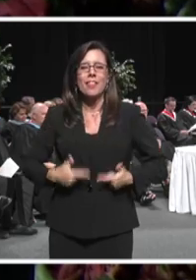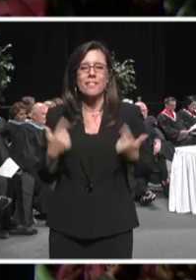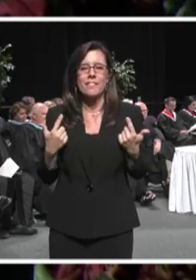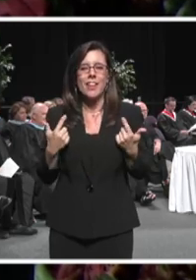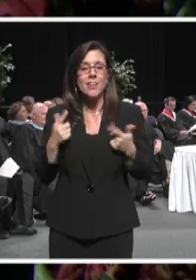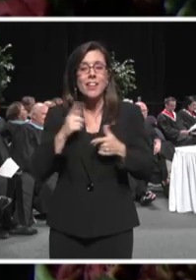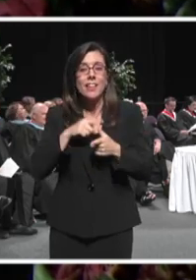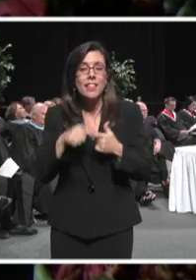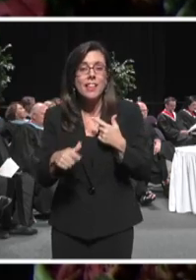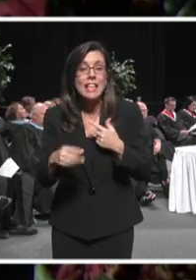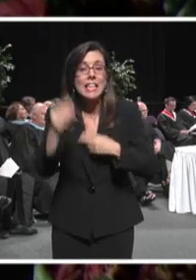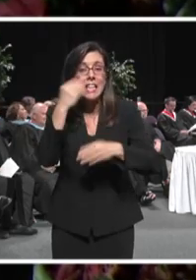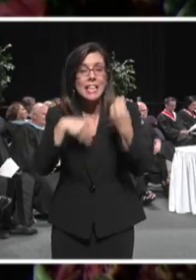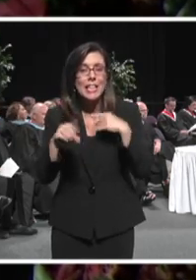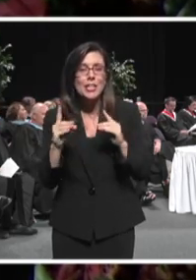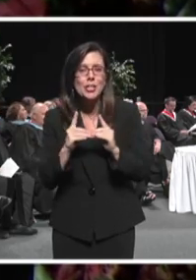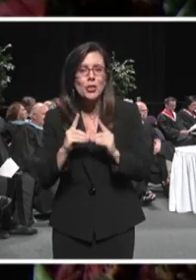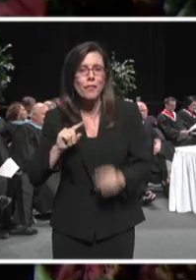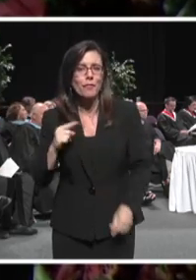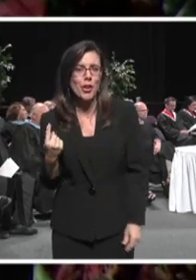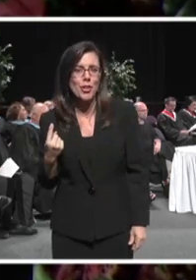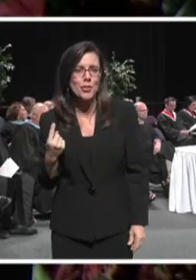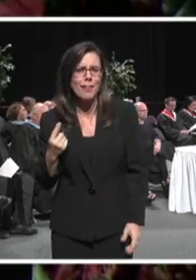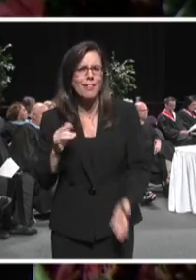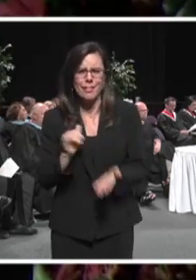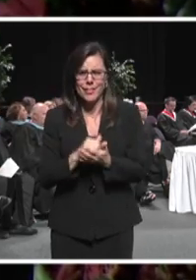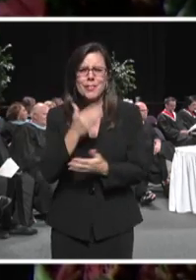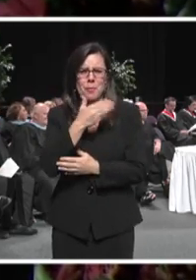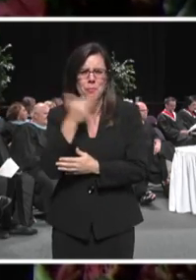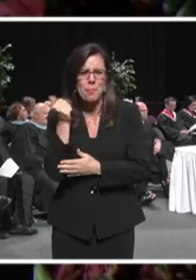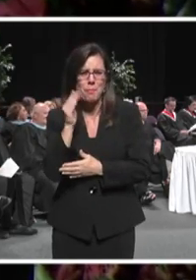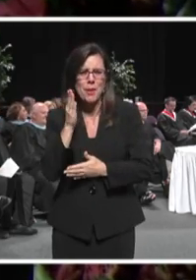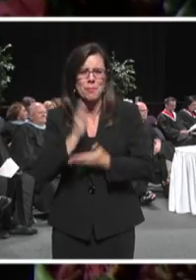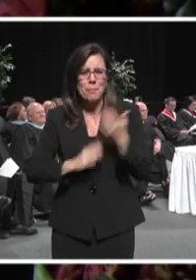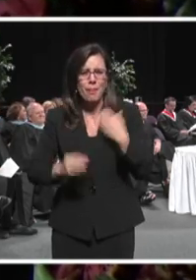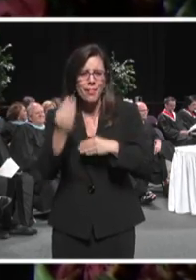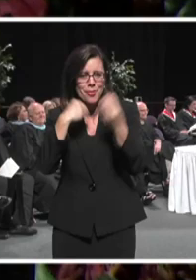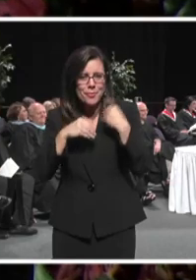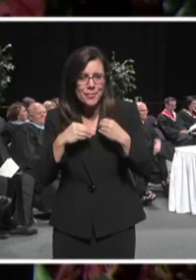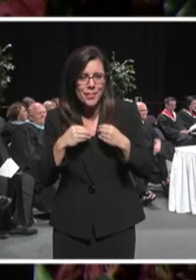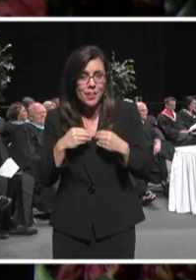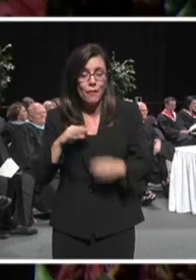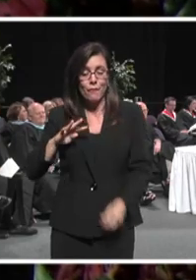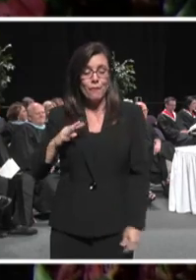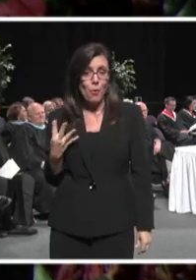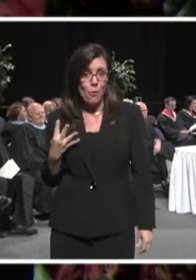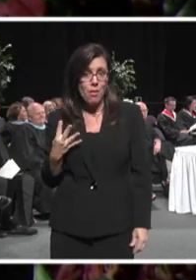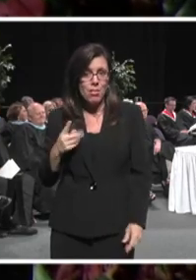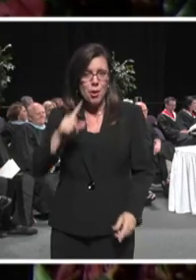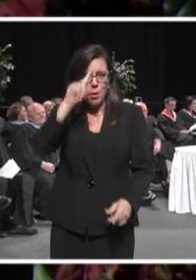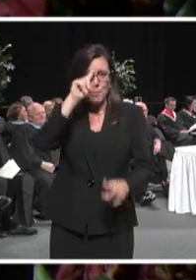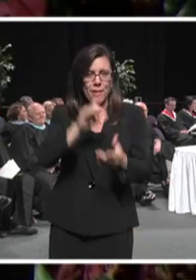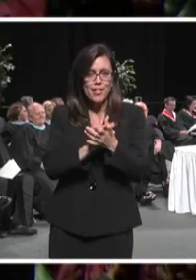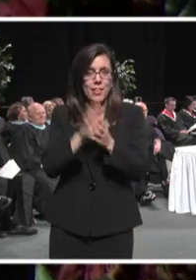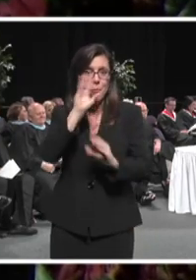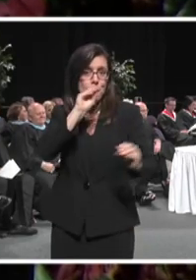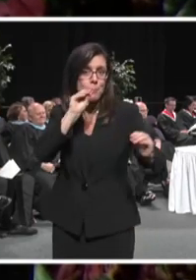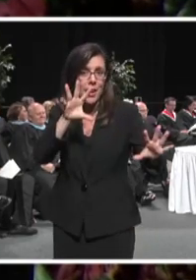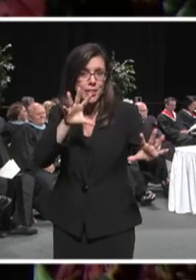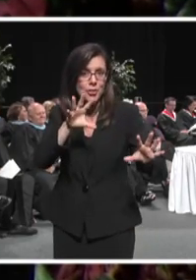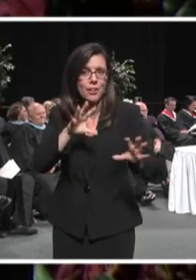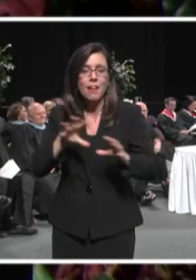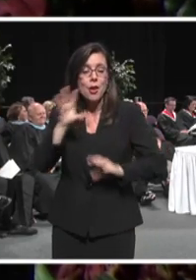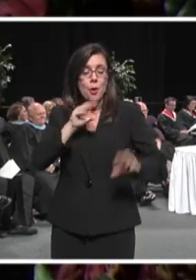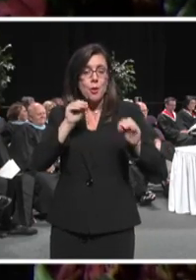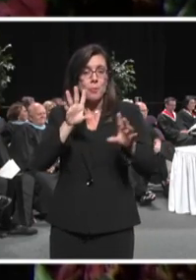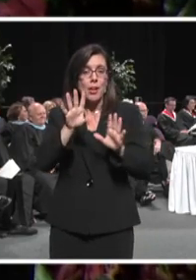Then, eat dessert first. That's always the best part of the meal. Fourth, believe in magic. The